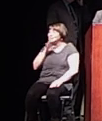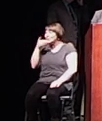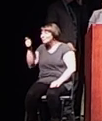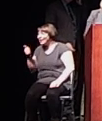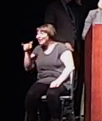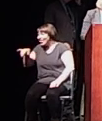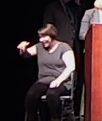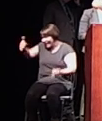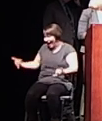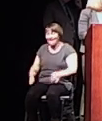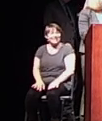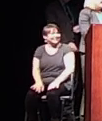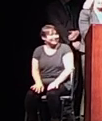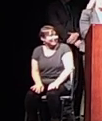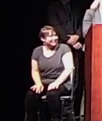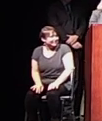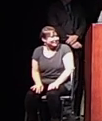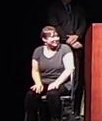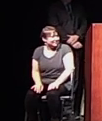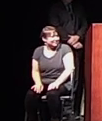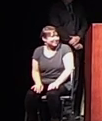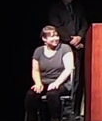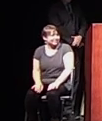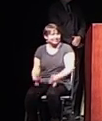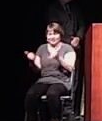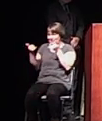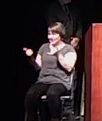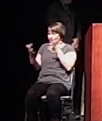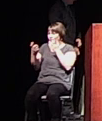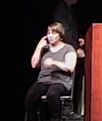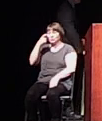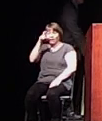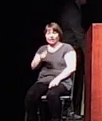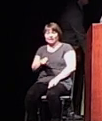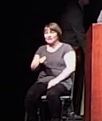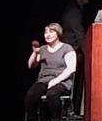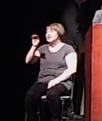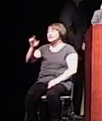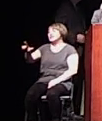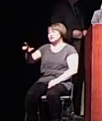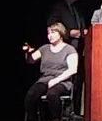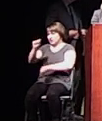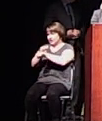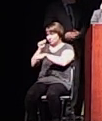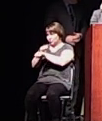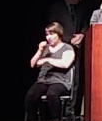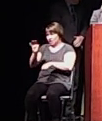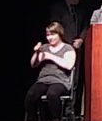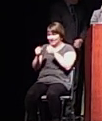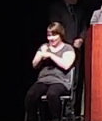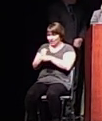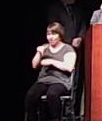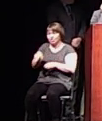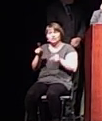Thank you. Now we're going to recognize the Classified Employee of the Year. person